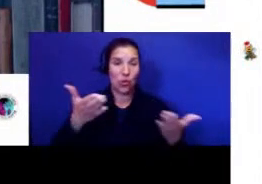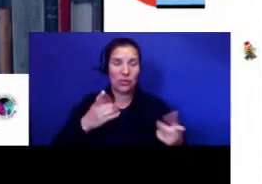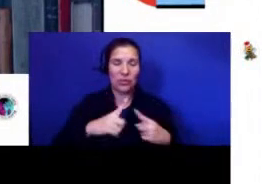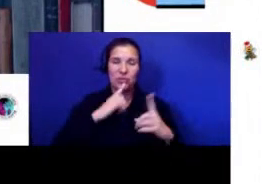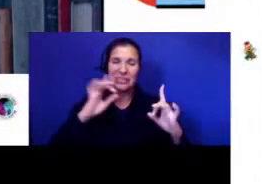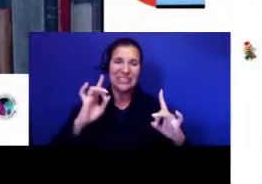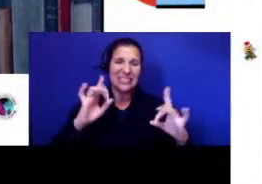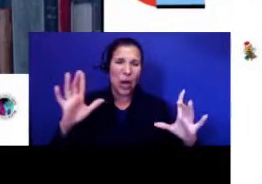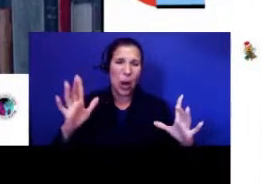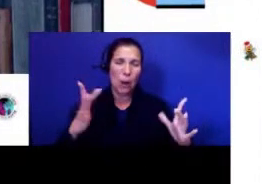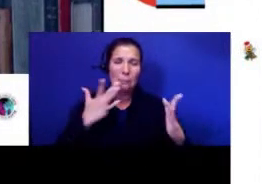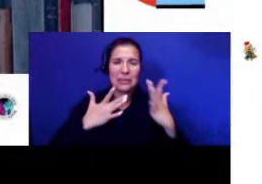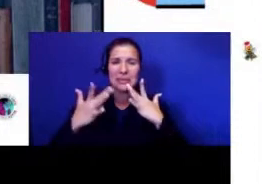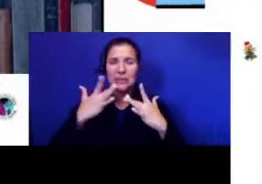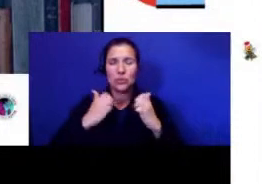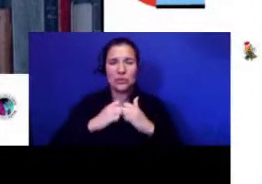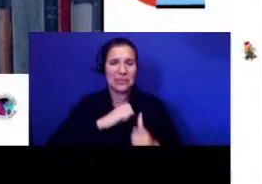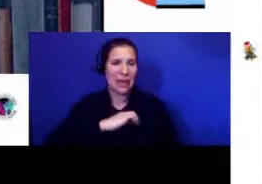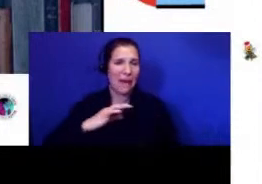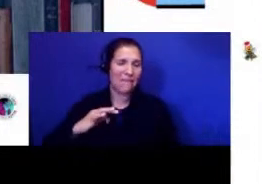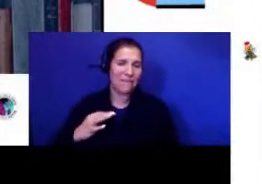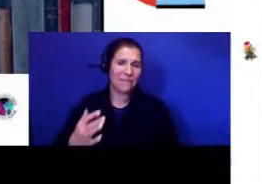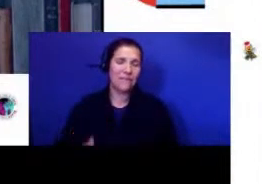terribly understaffed.